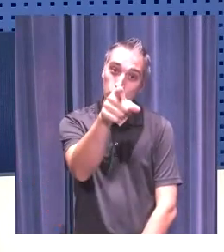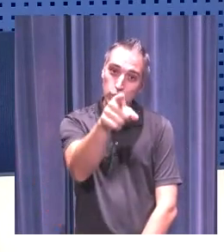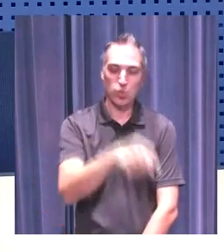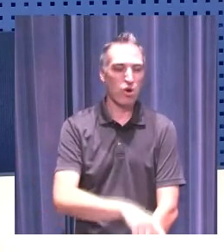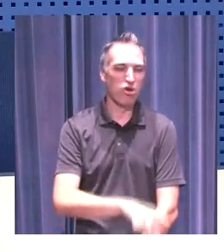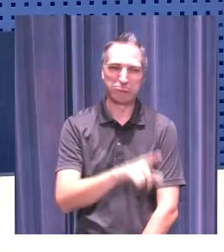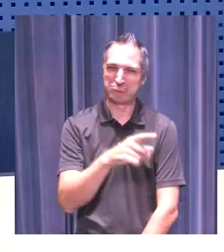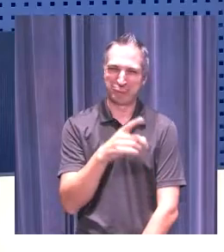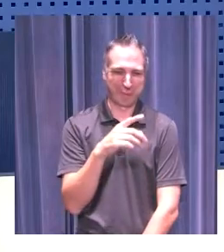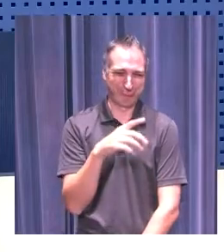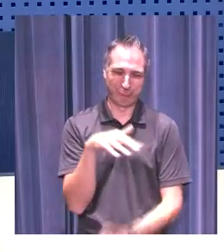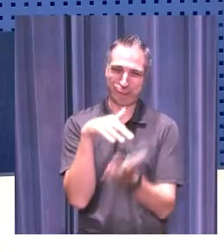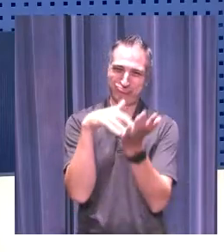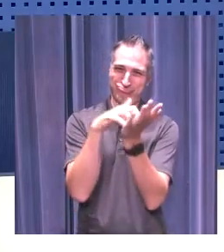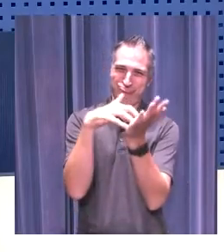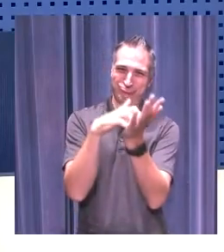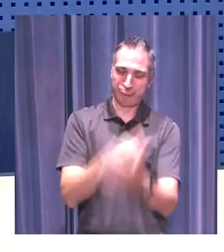pitiful.